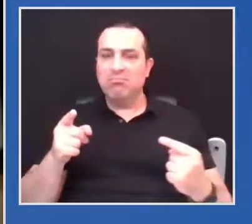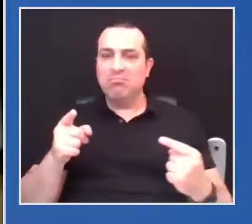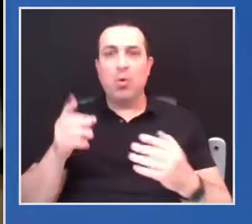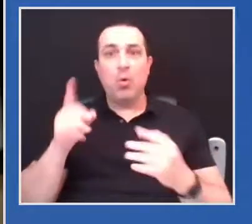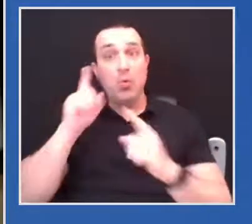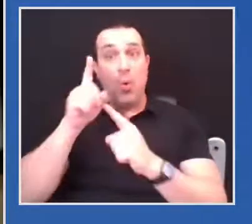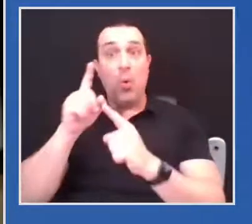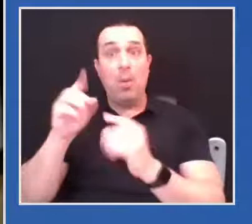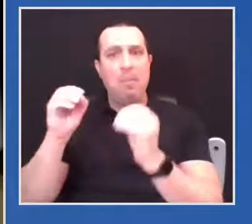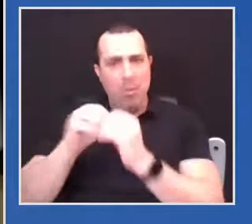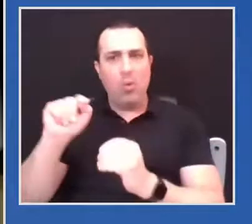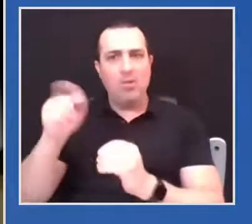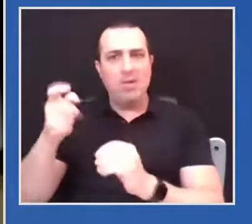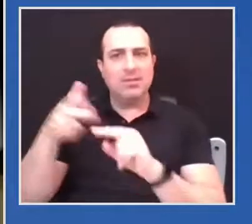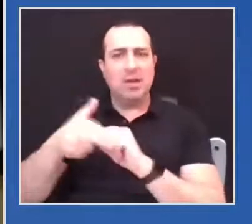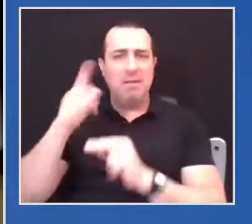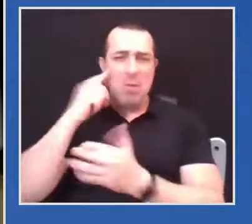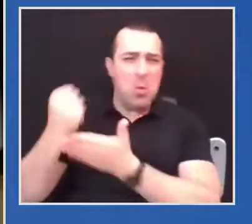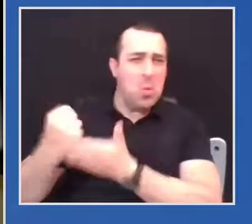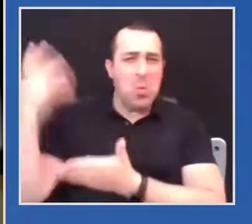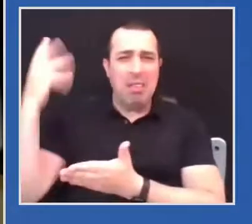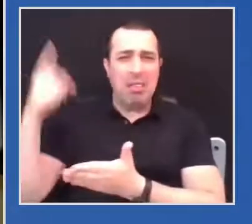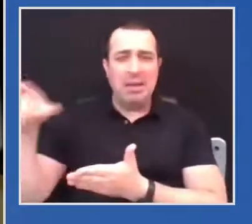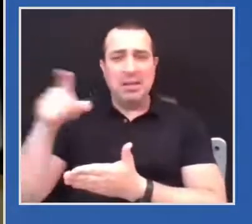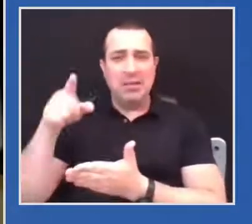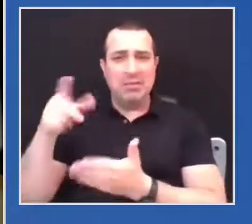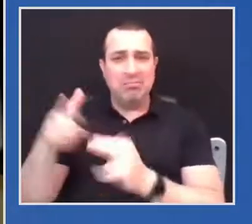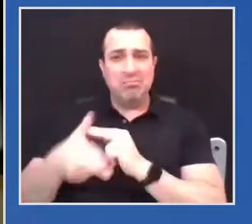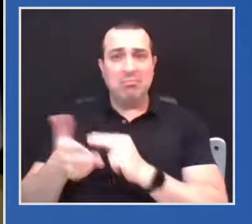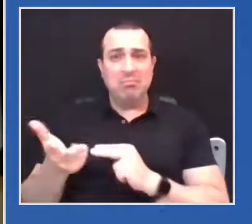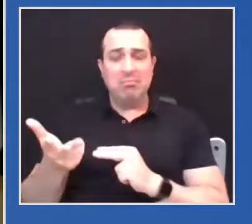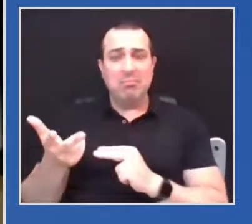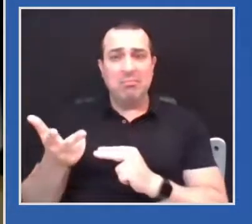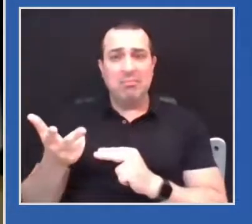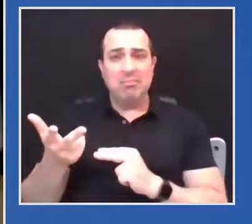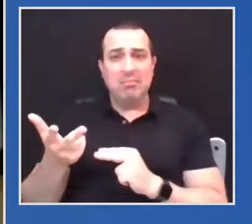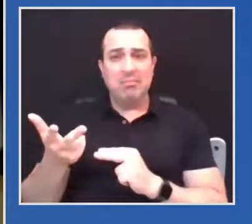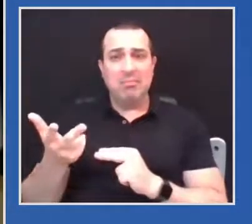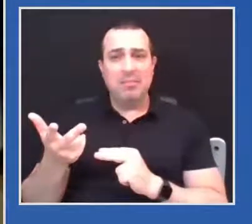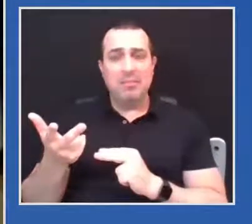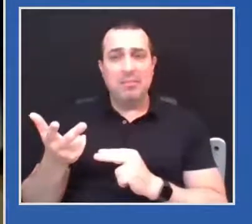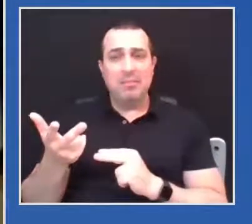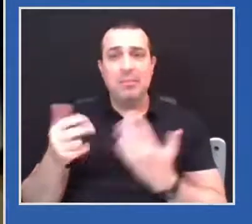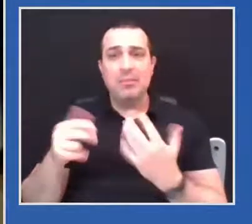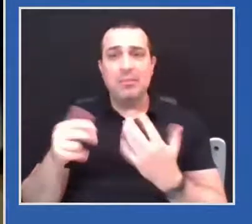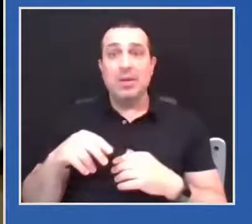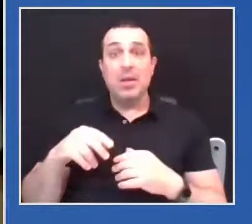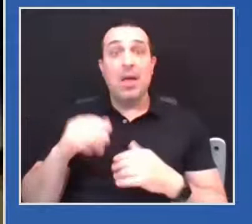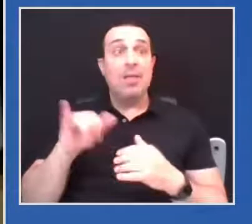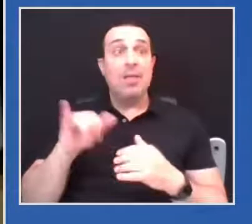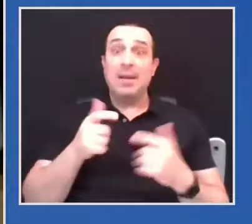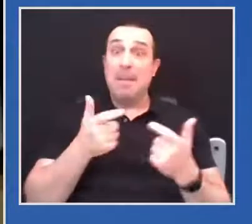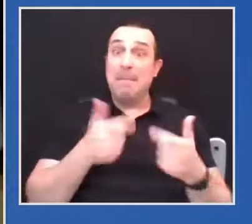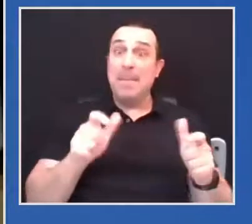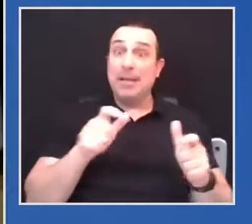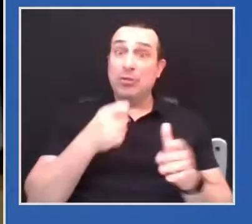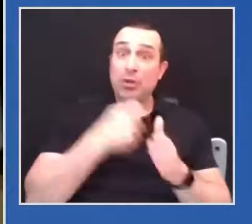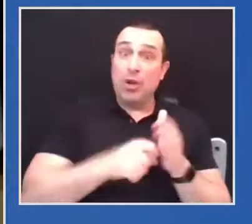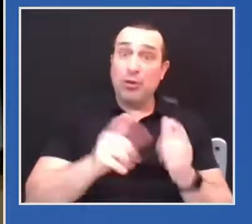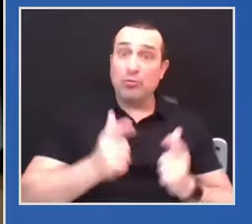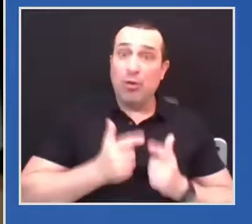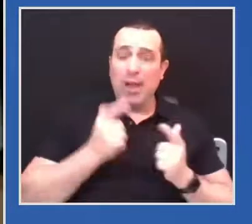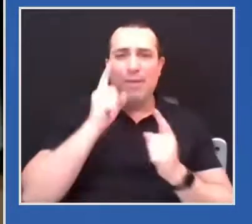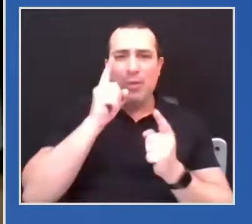wealthy. Like Donald Trump, we're going to ease the burden on major costs in your life, unlike him, including a financial burden